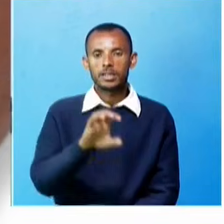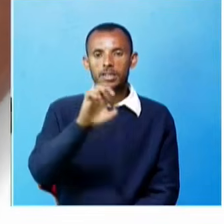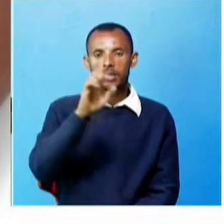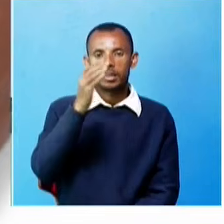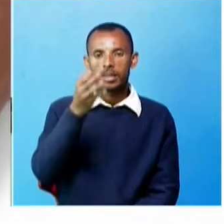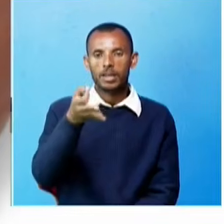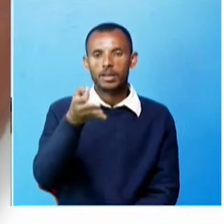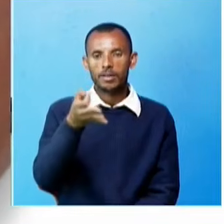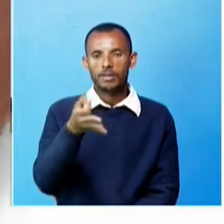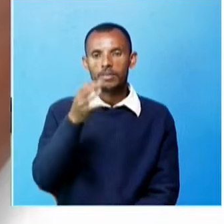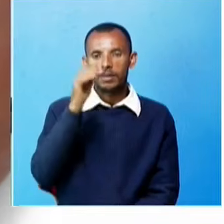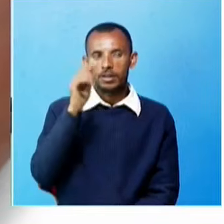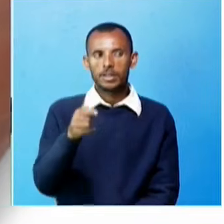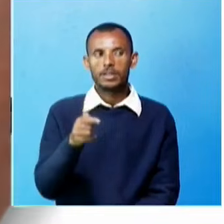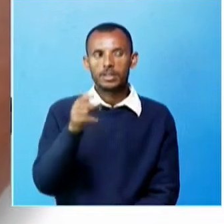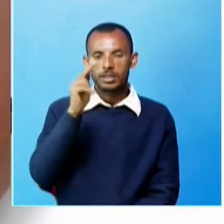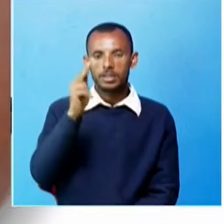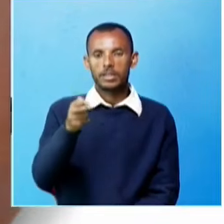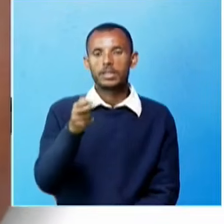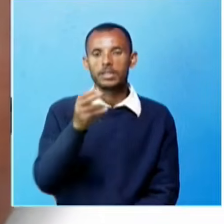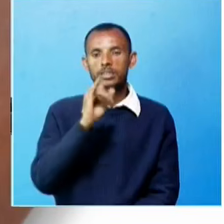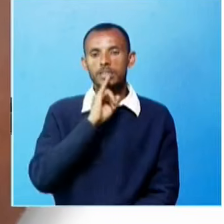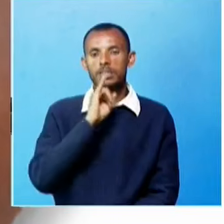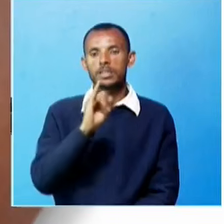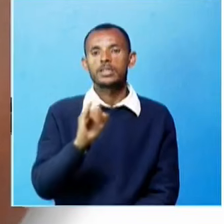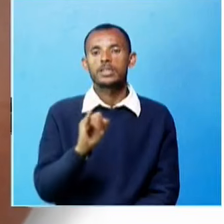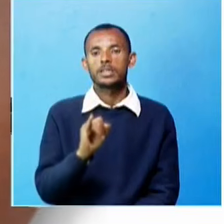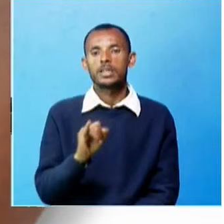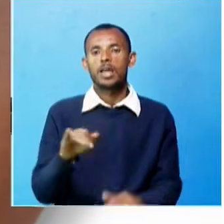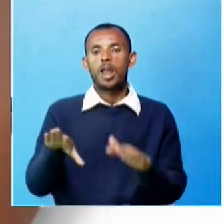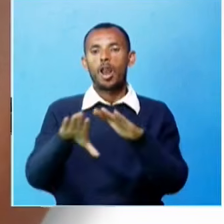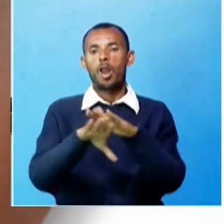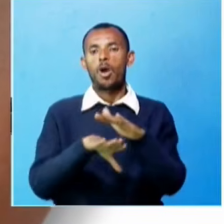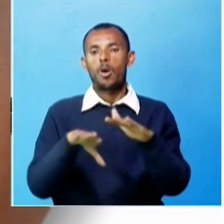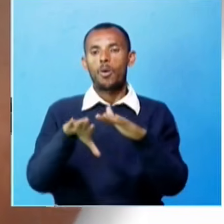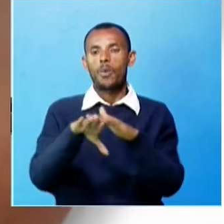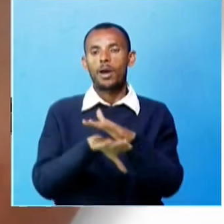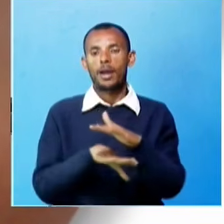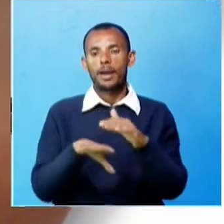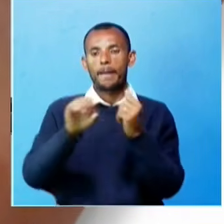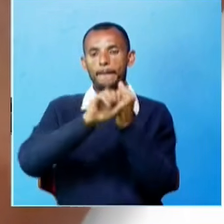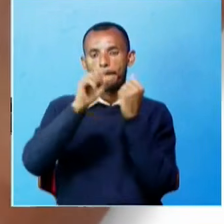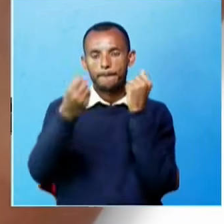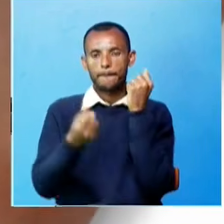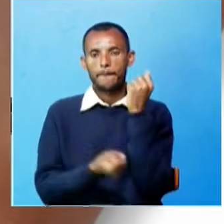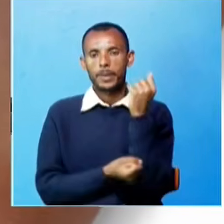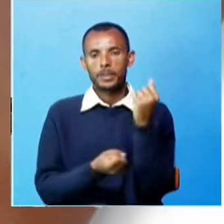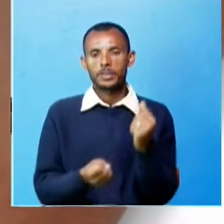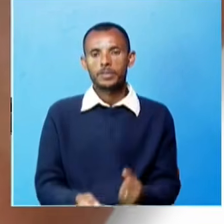F, G, H is a lower base.